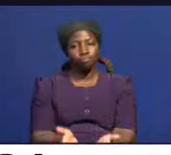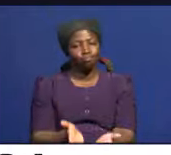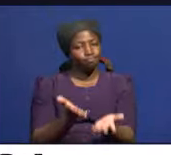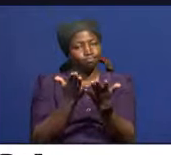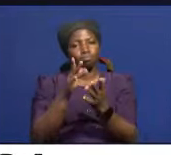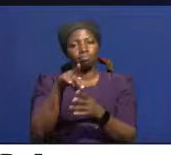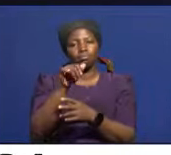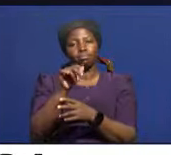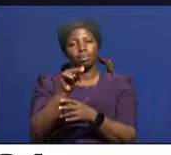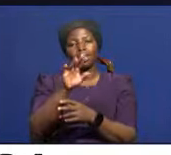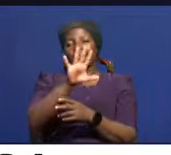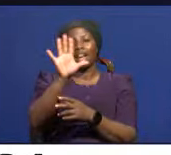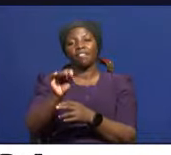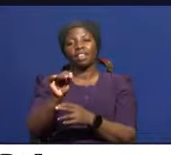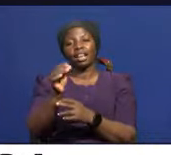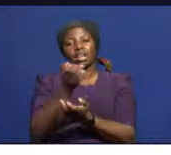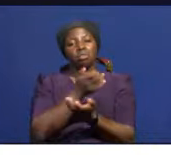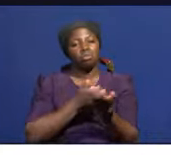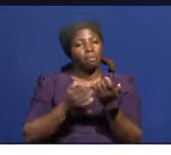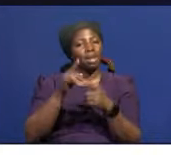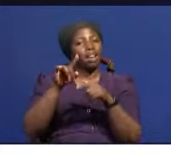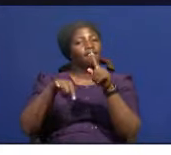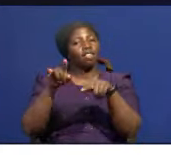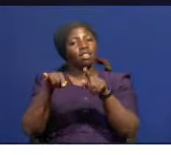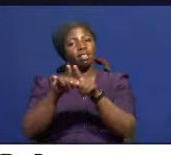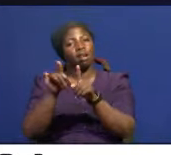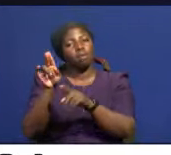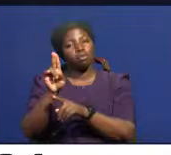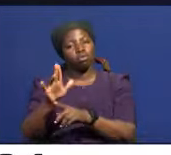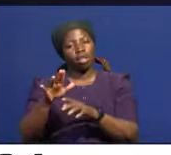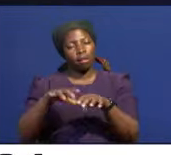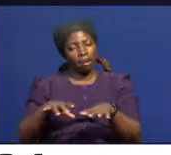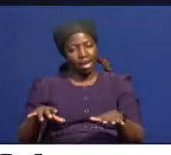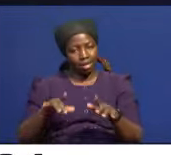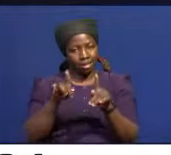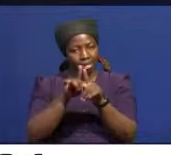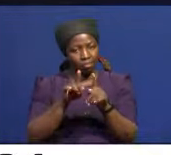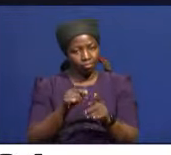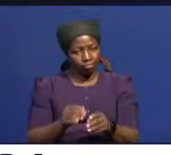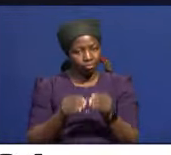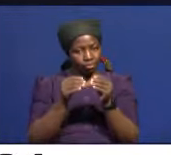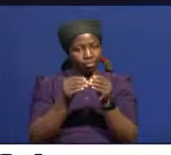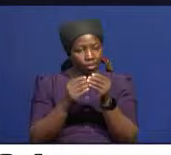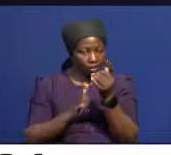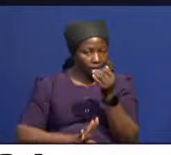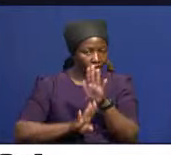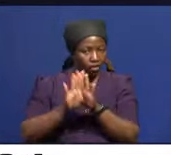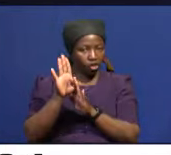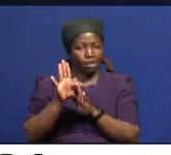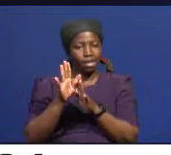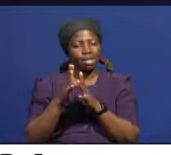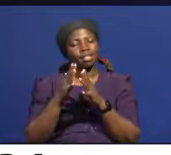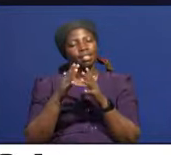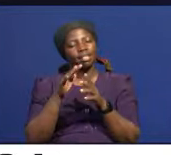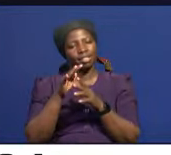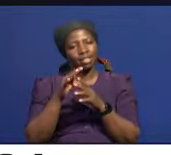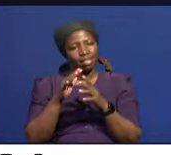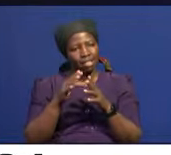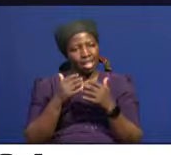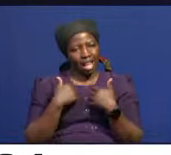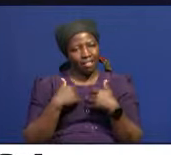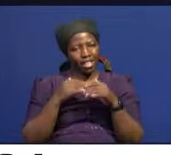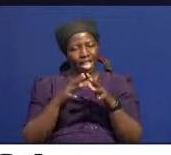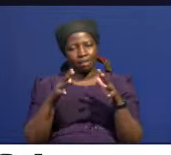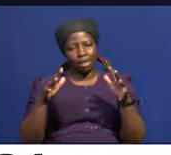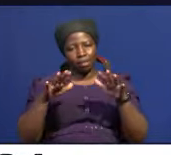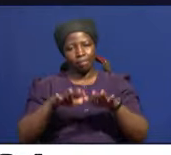Pan-African economic diversification and consumer market expansion further bolster the development of an expansive market for